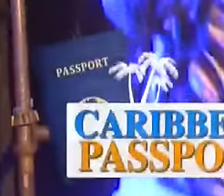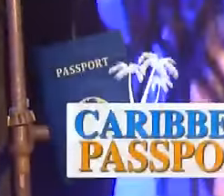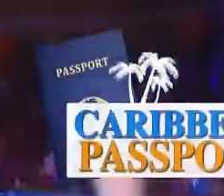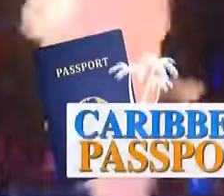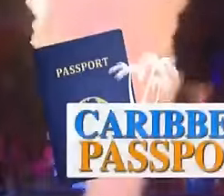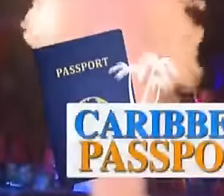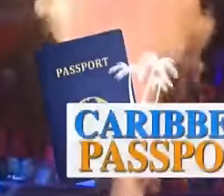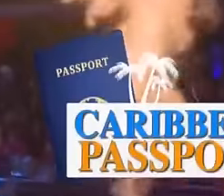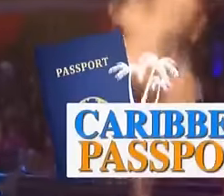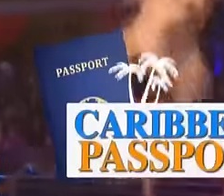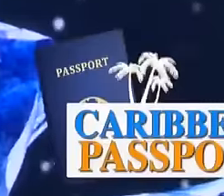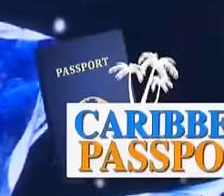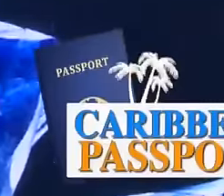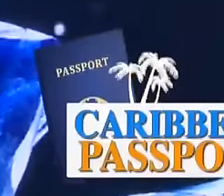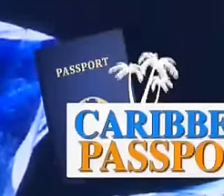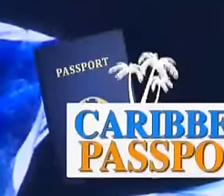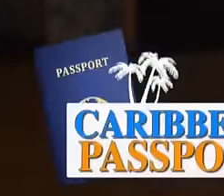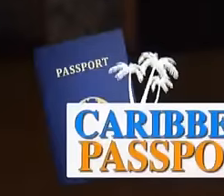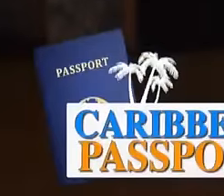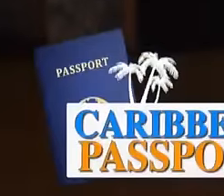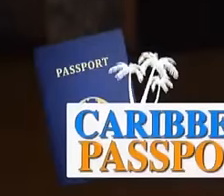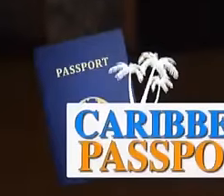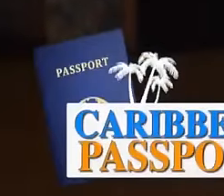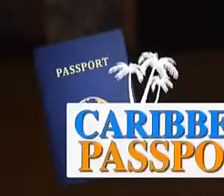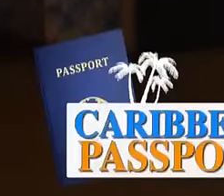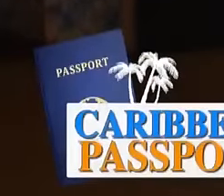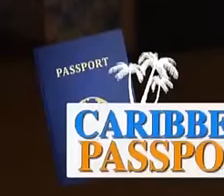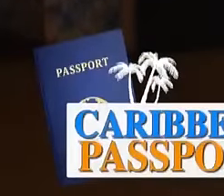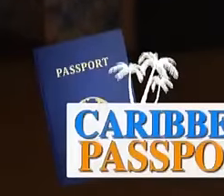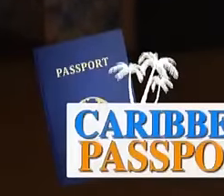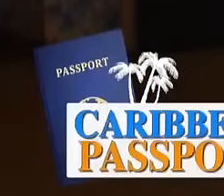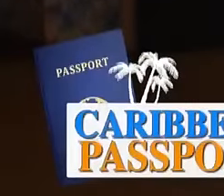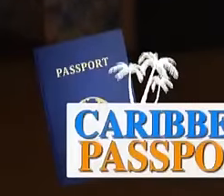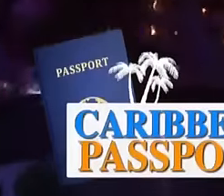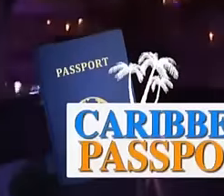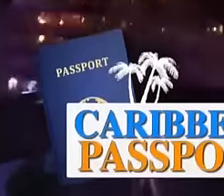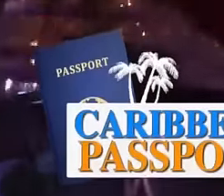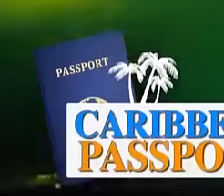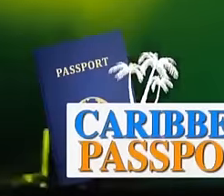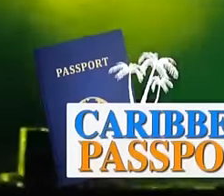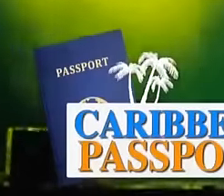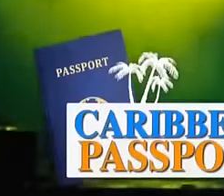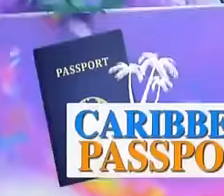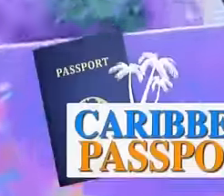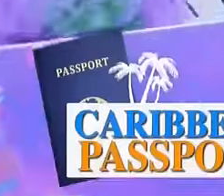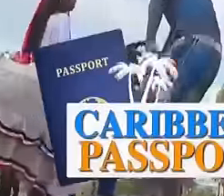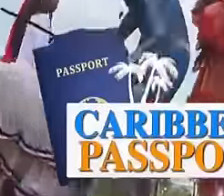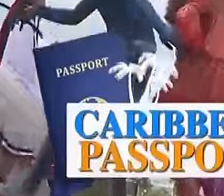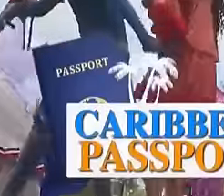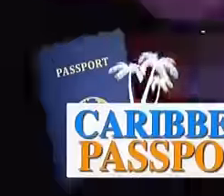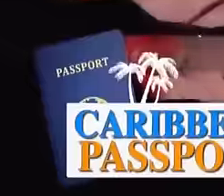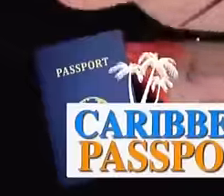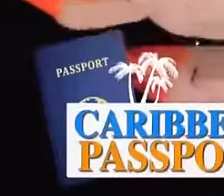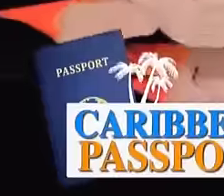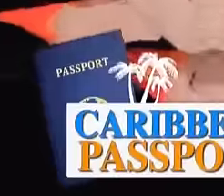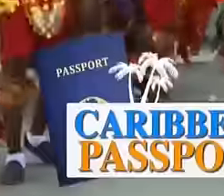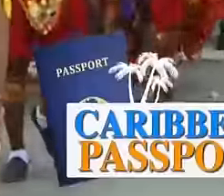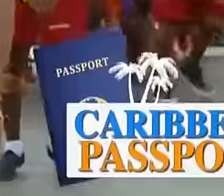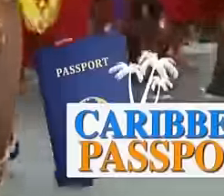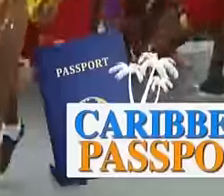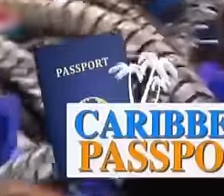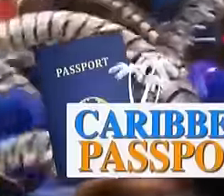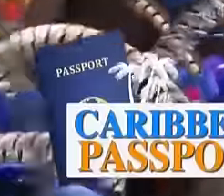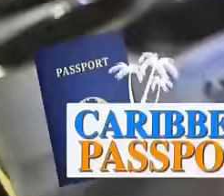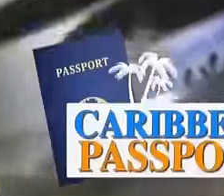On Caribbean Passport, join us for Trinidad and Tobago Carnival. Witness the spectacle of the mass, the